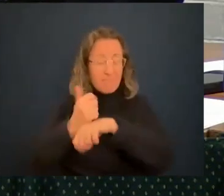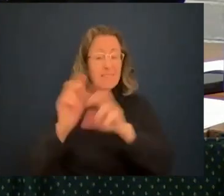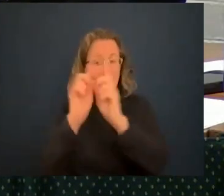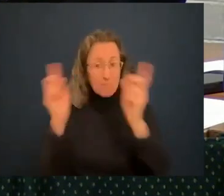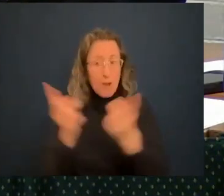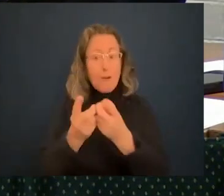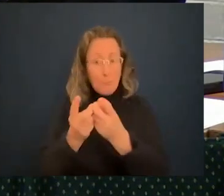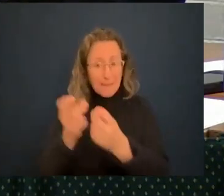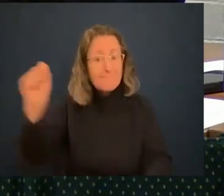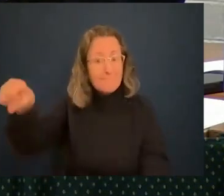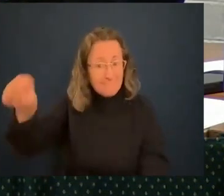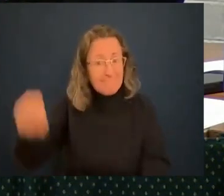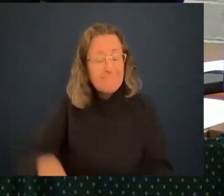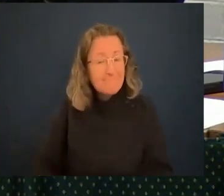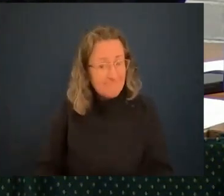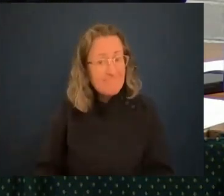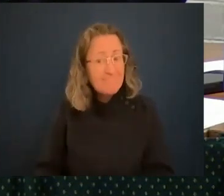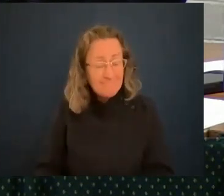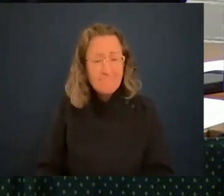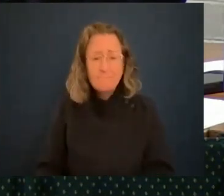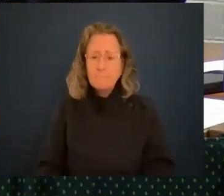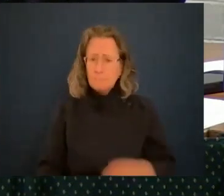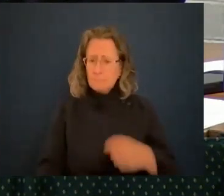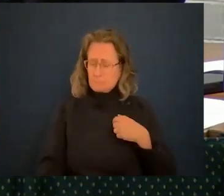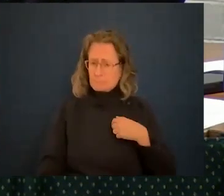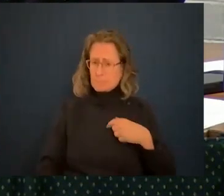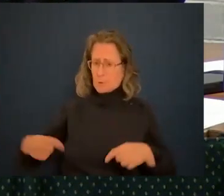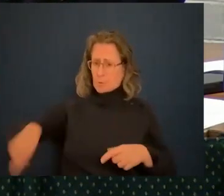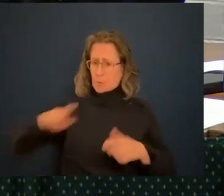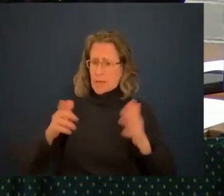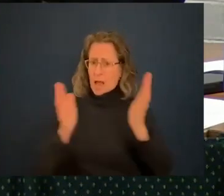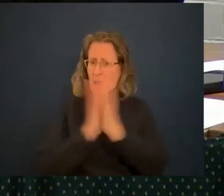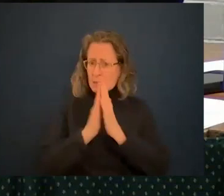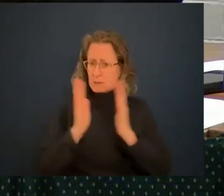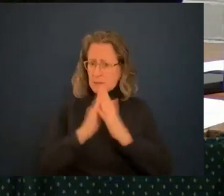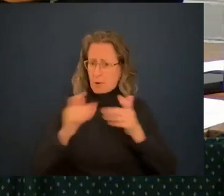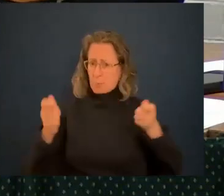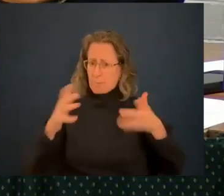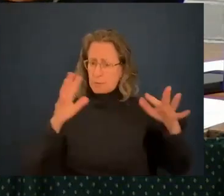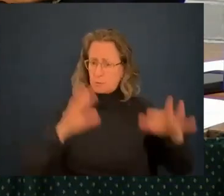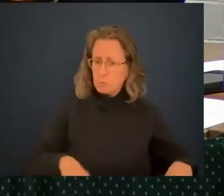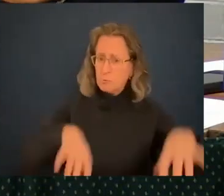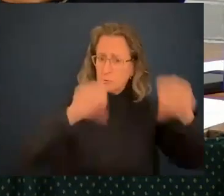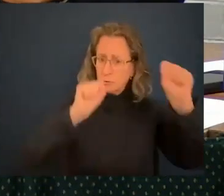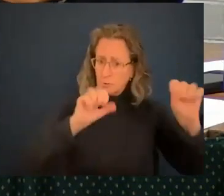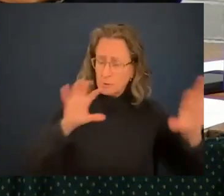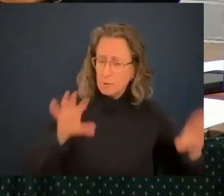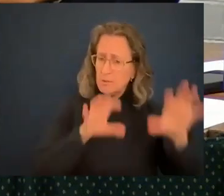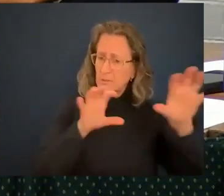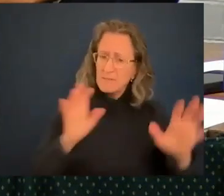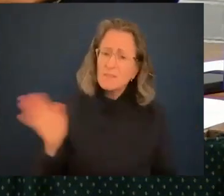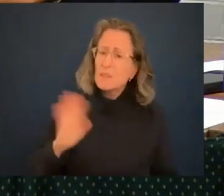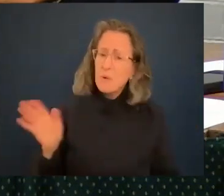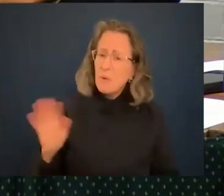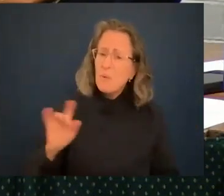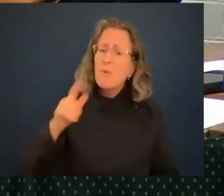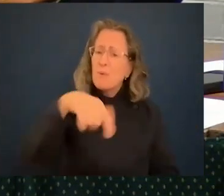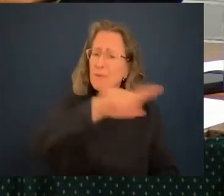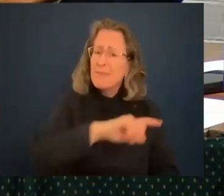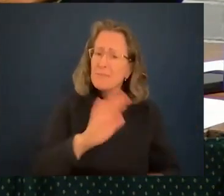that it's right for us to ask the term manager's office to do this right now because we know intimately how busy they are with other